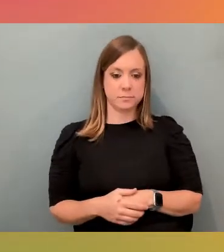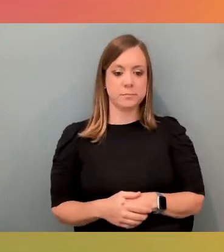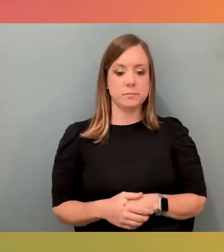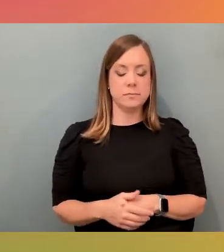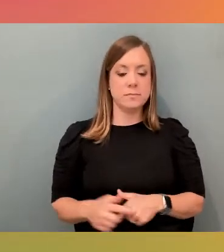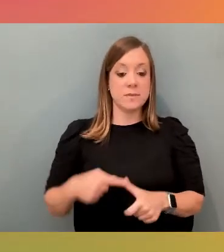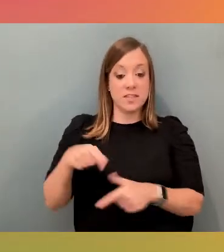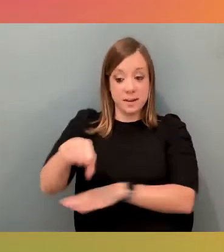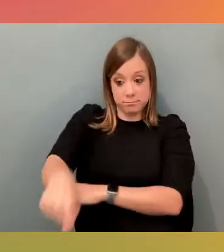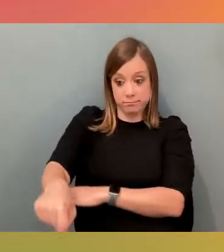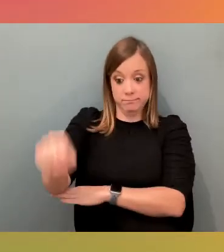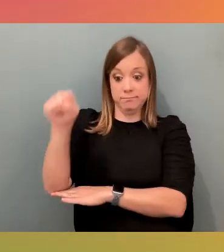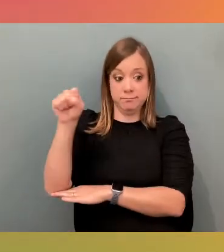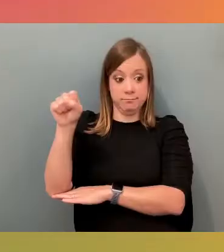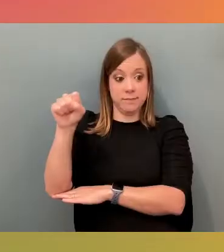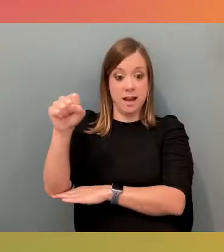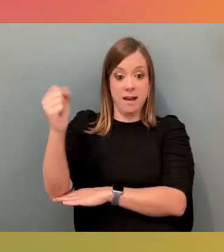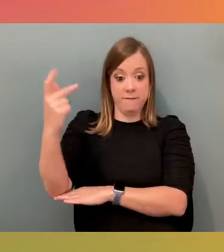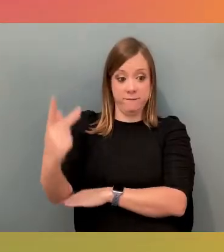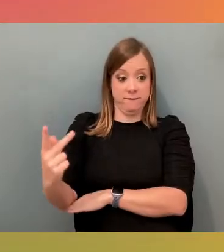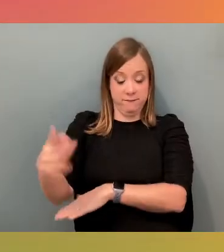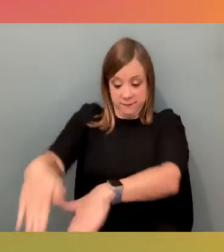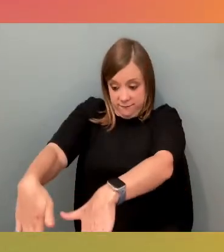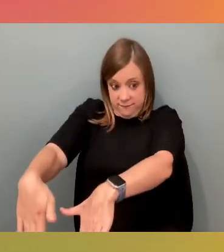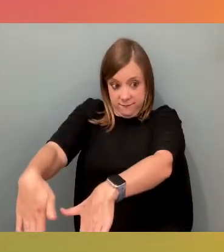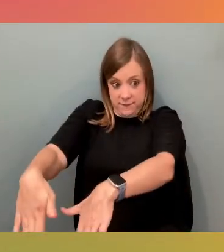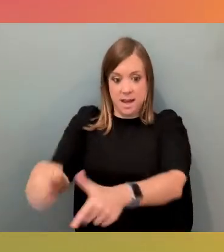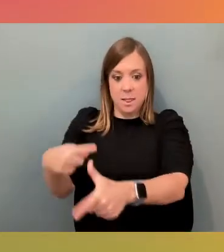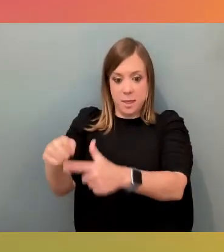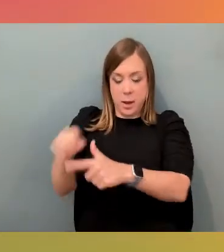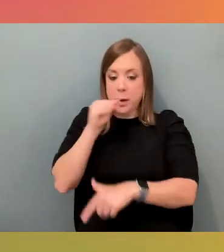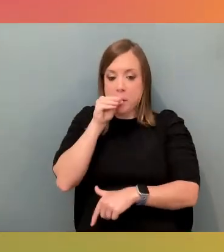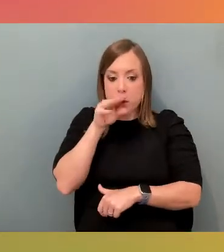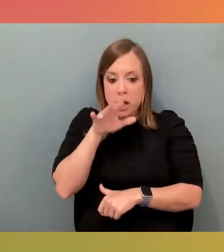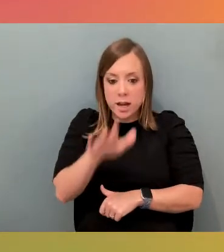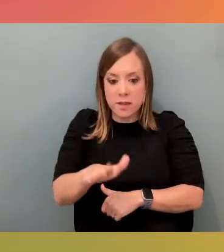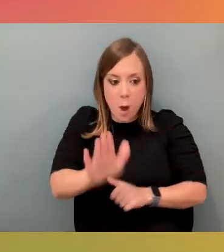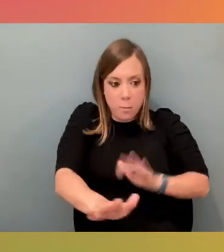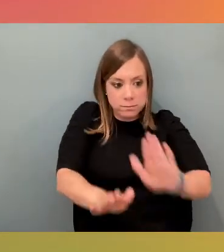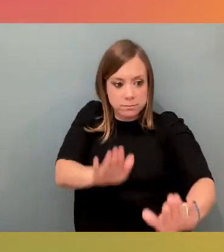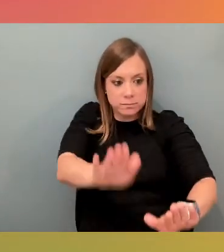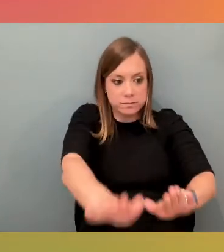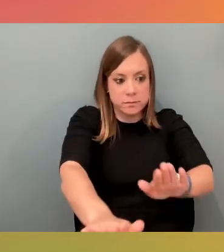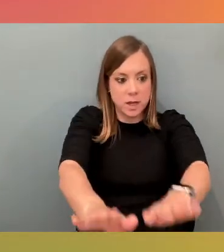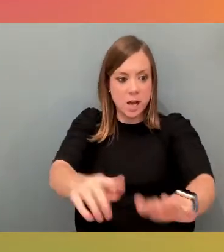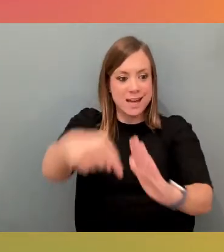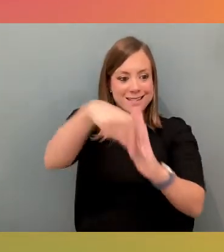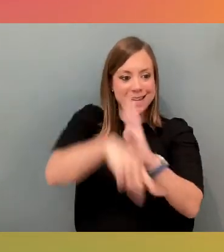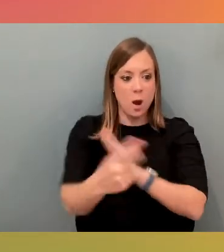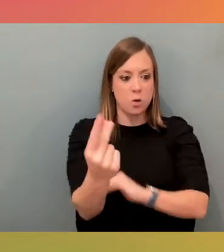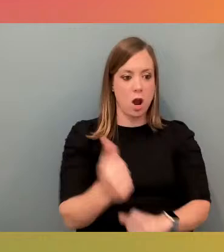Halfway lift. Breathe out and walk your hands back to your downward facing dog.